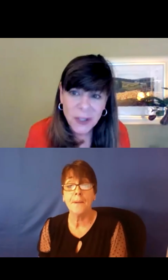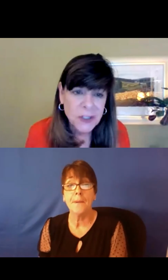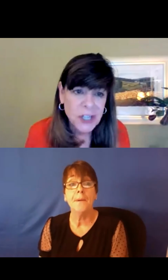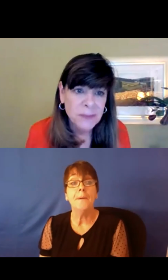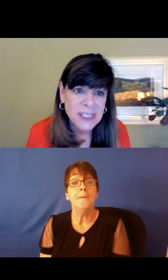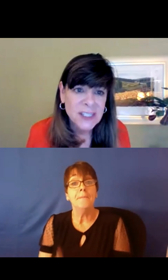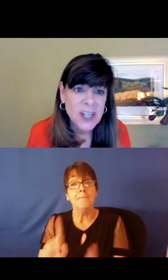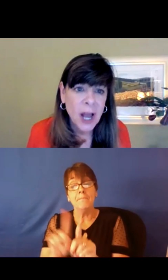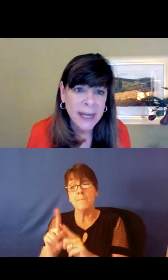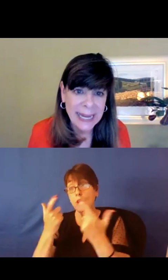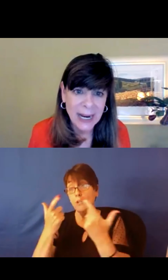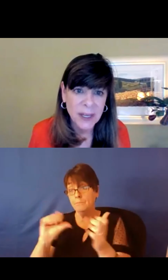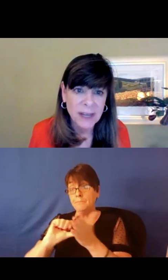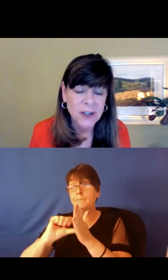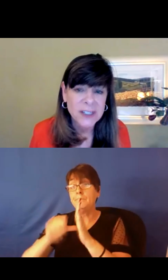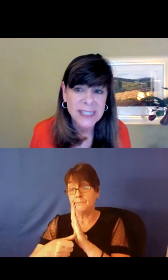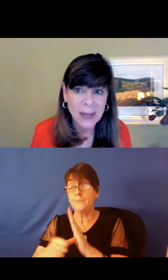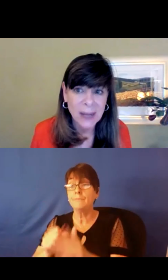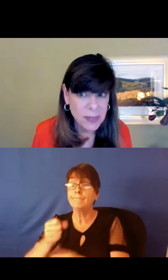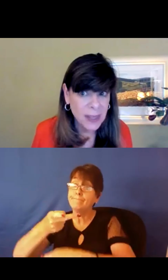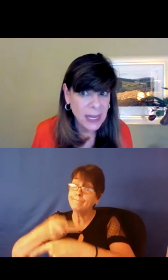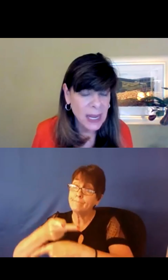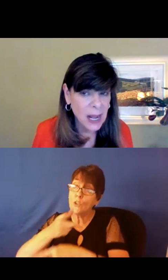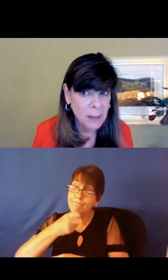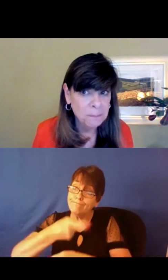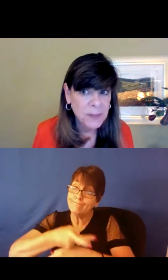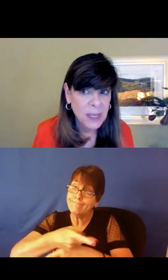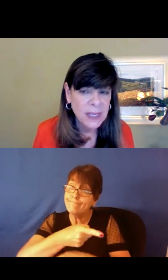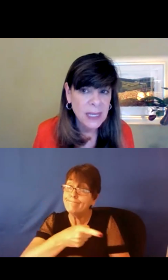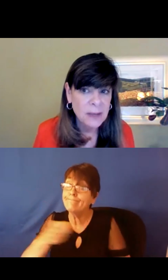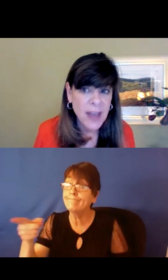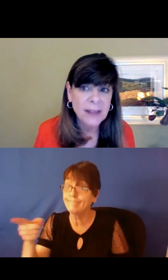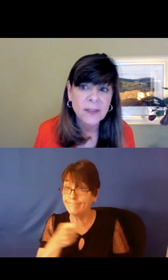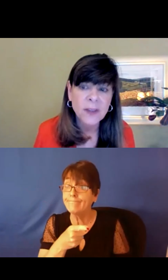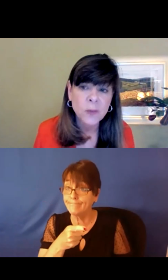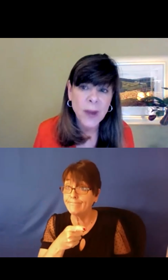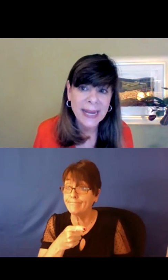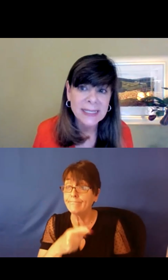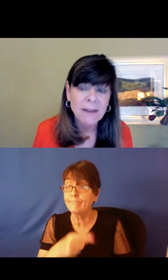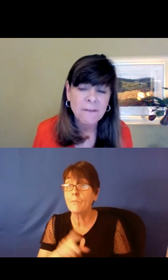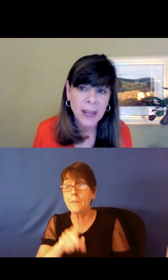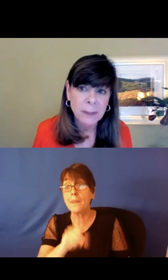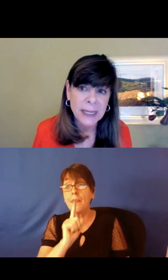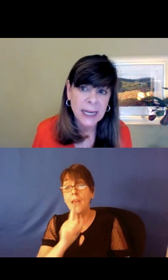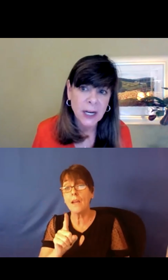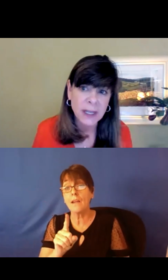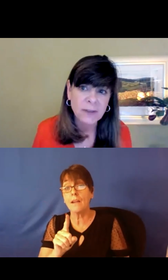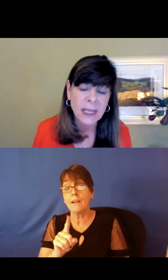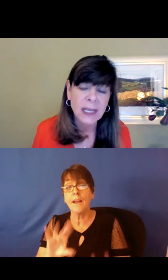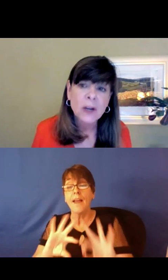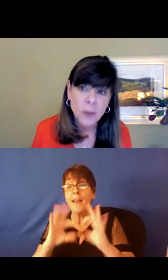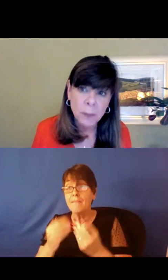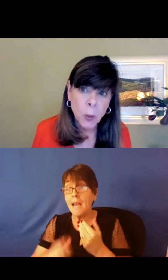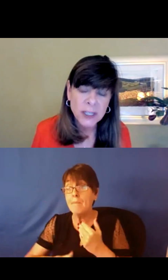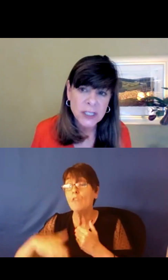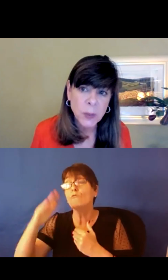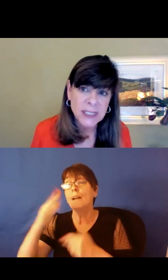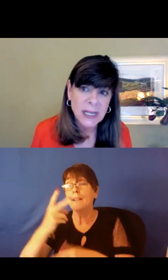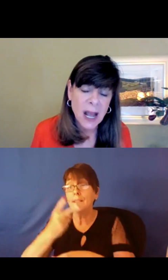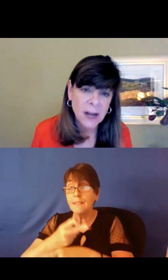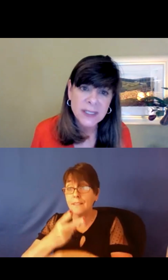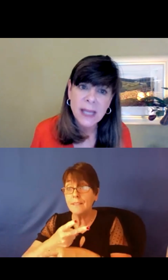Also, the huge emphasis on caregivers, and with the fact that the RAISE family caregiving